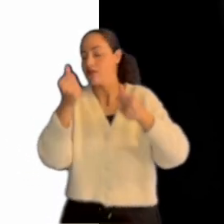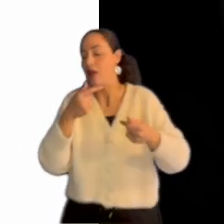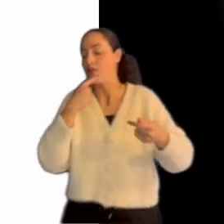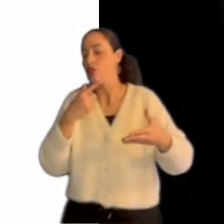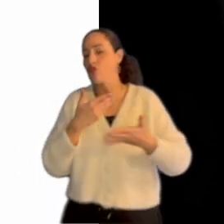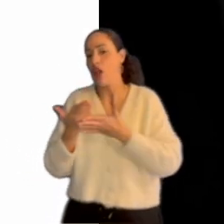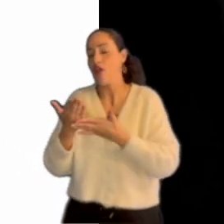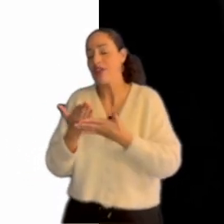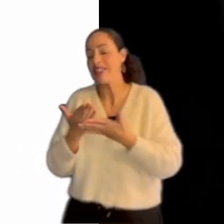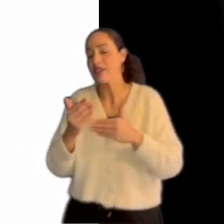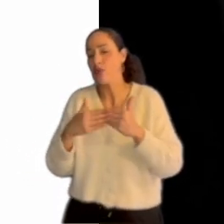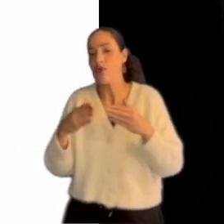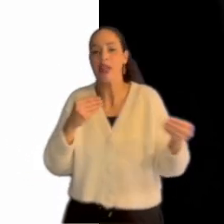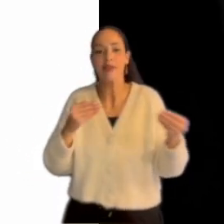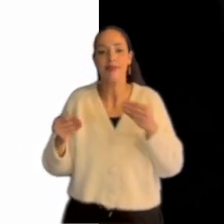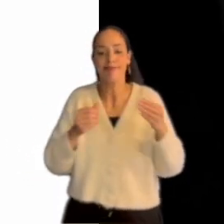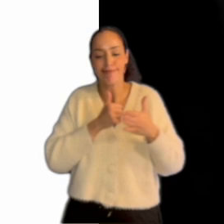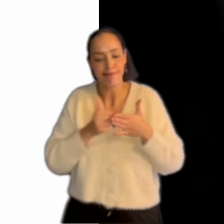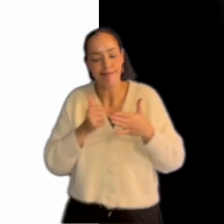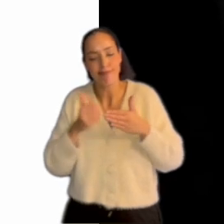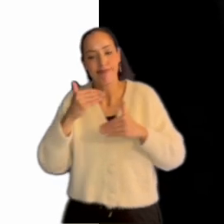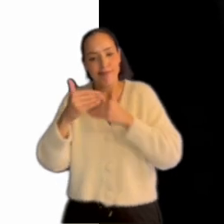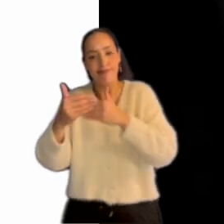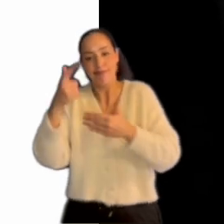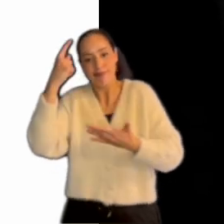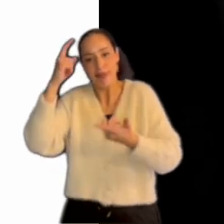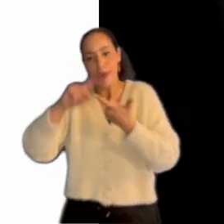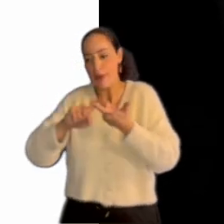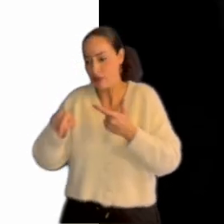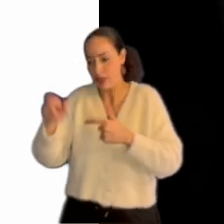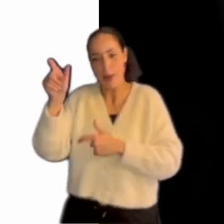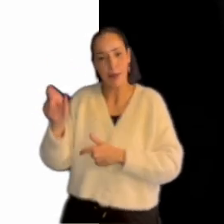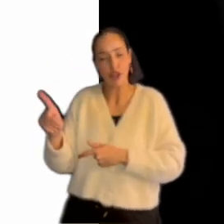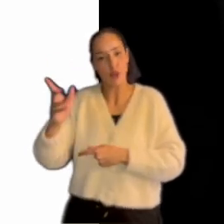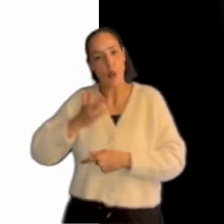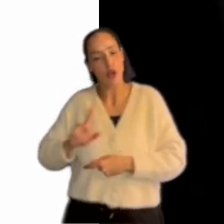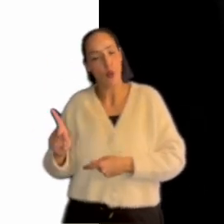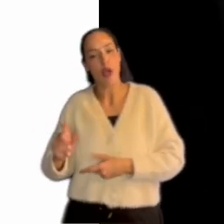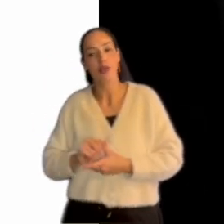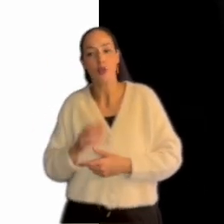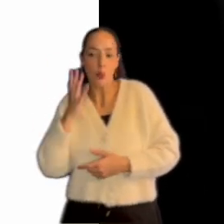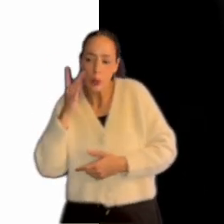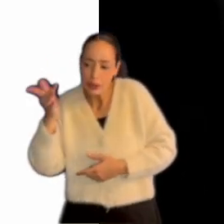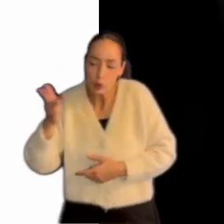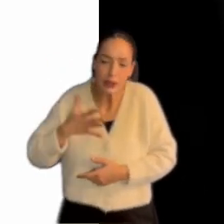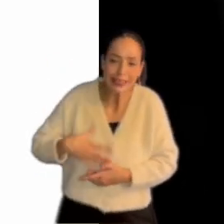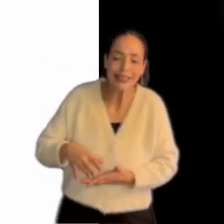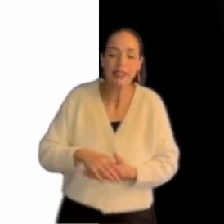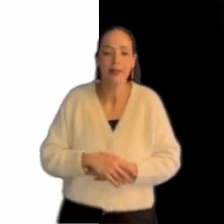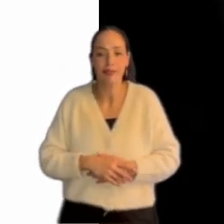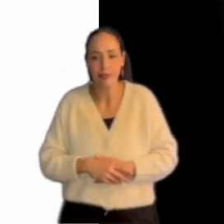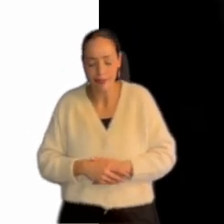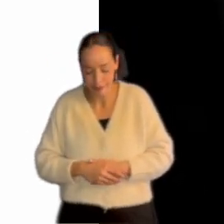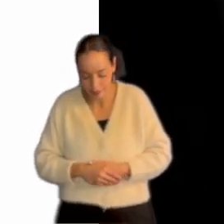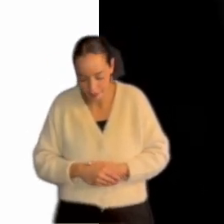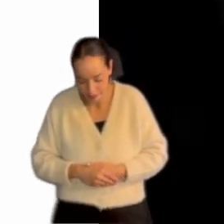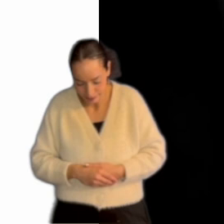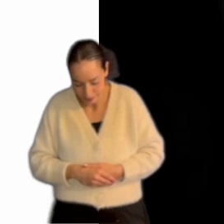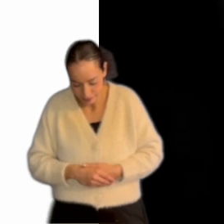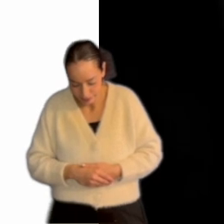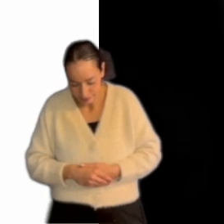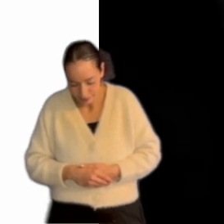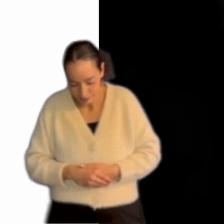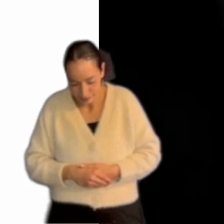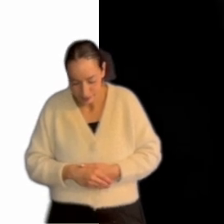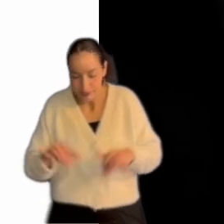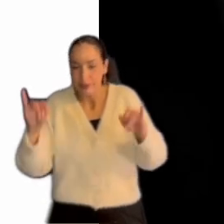For crisis intervention, 3-4 sessions is recommended wherever possible, although single sessions which use the stages of the model to